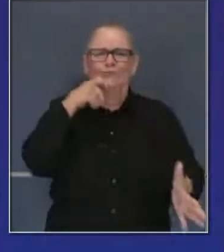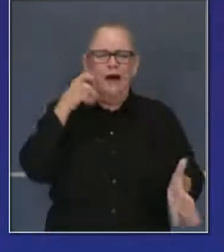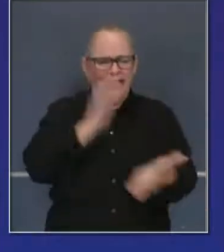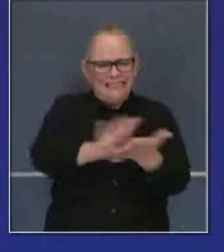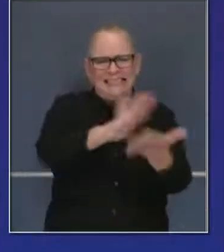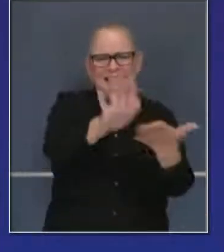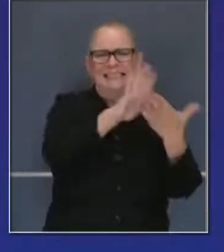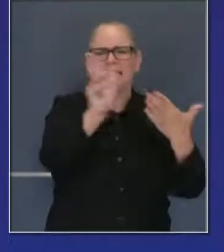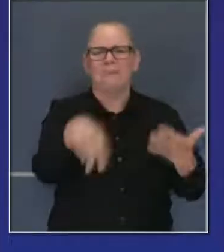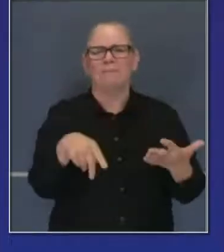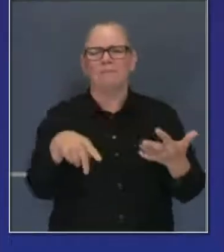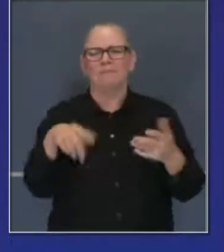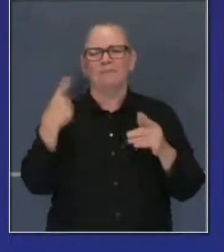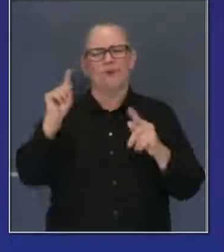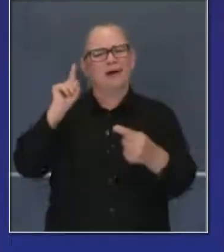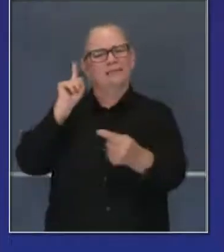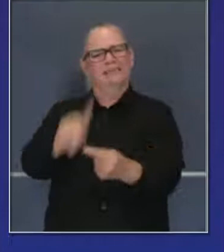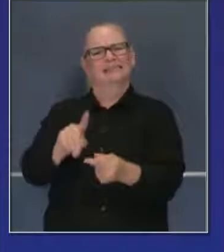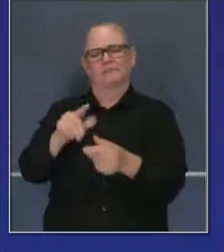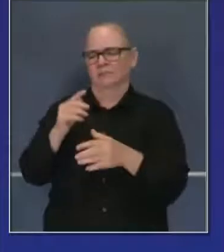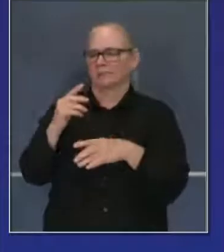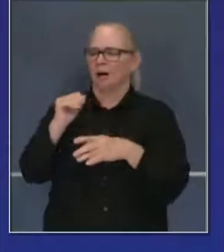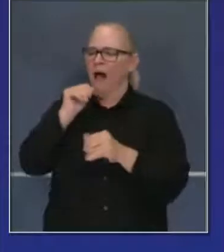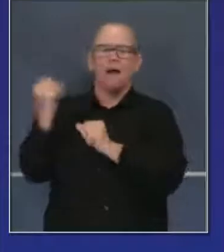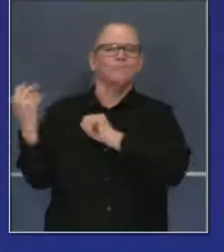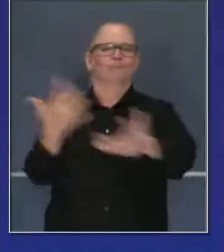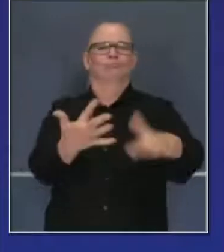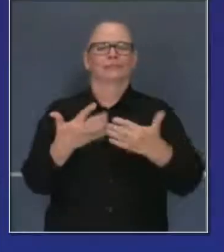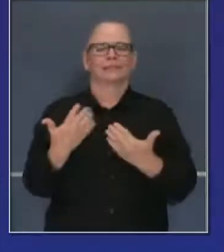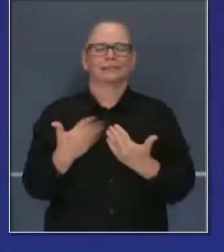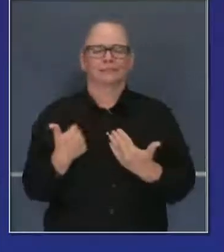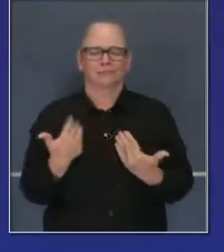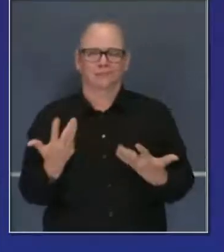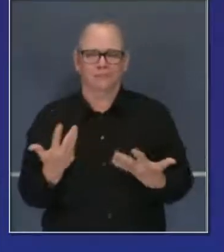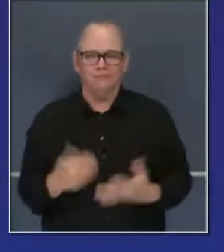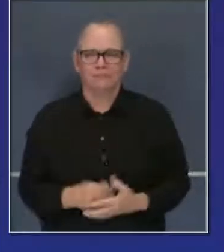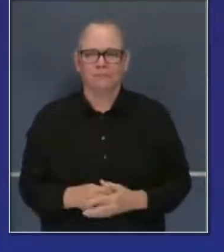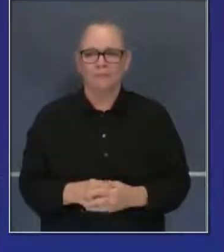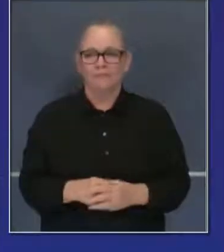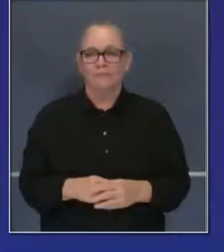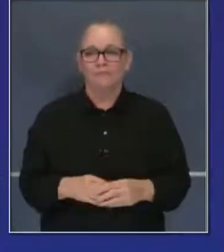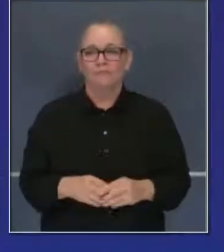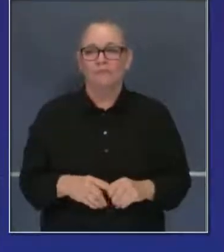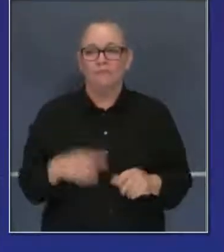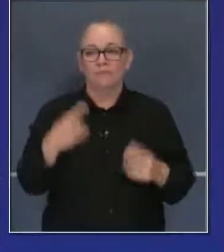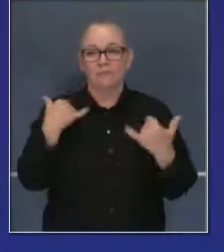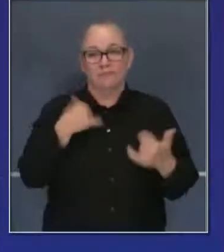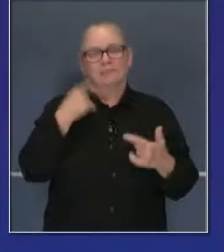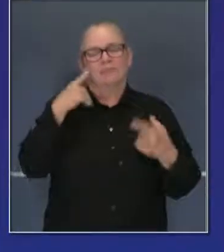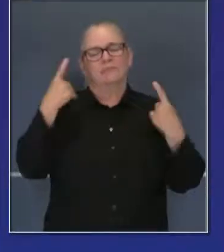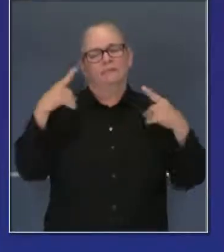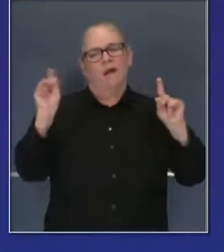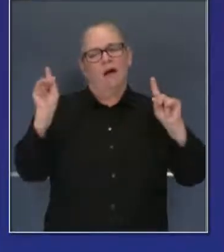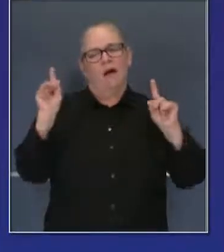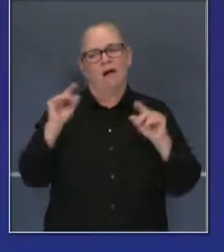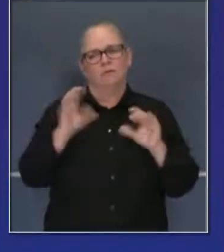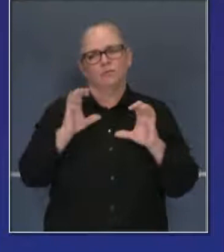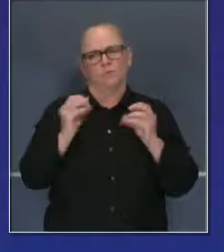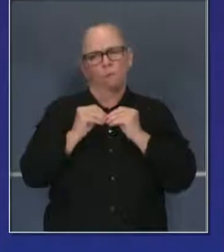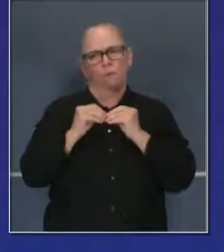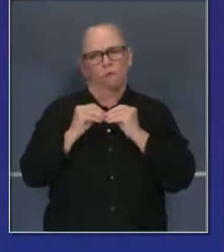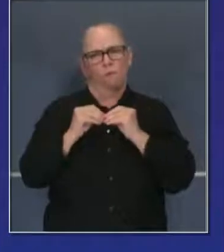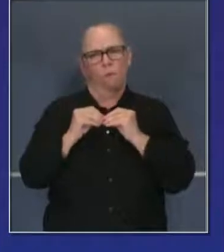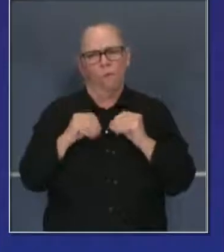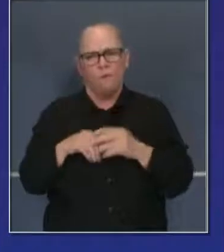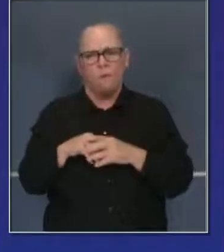as self-evident. And that, of course, is being advanced in ways that we have not seen in the past by a partnership